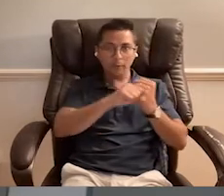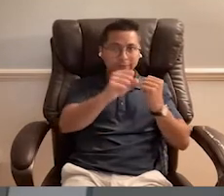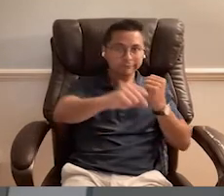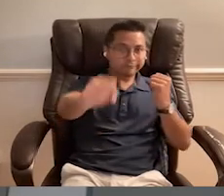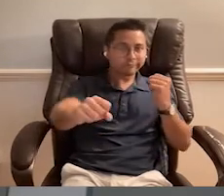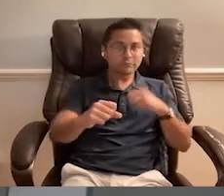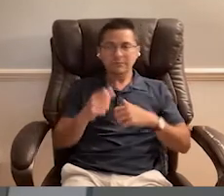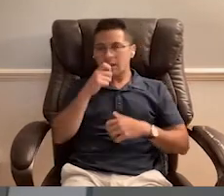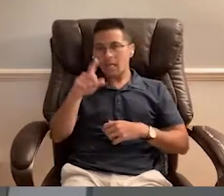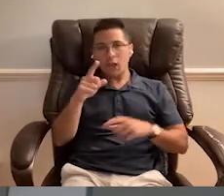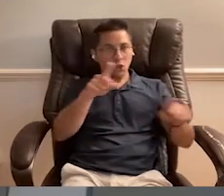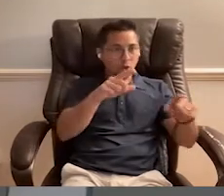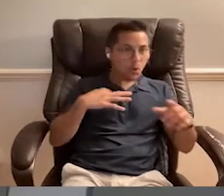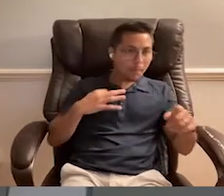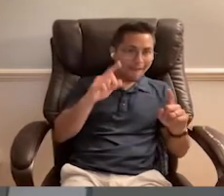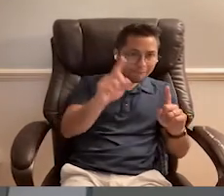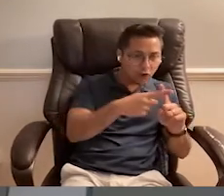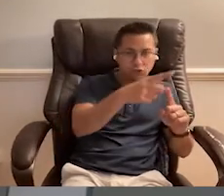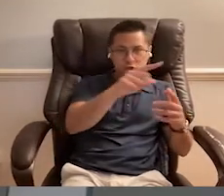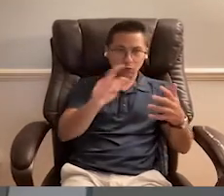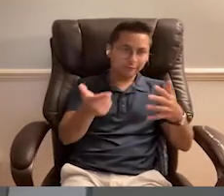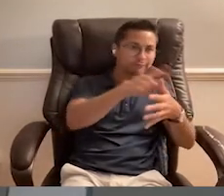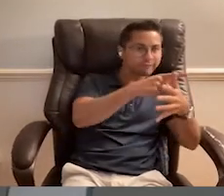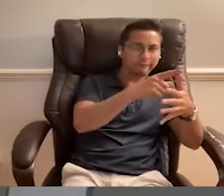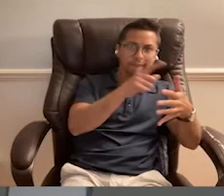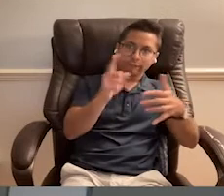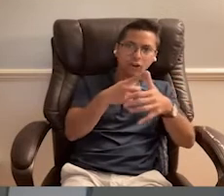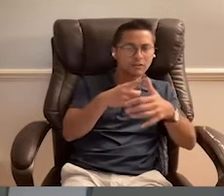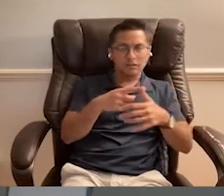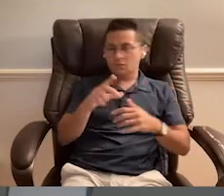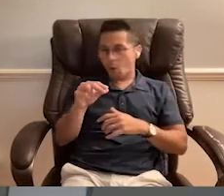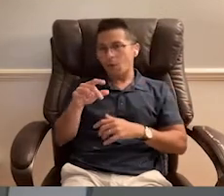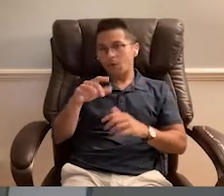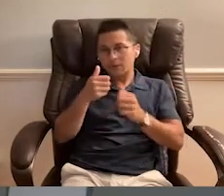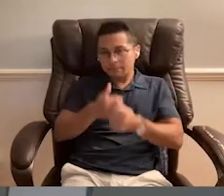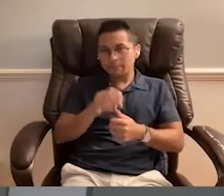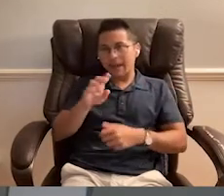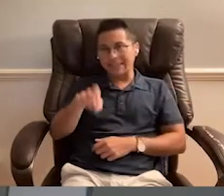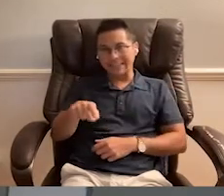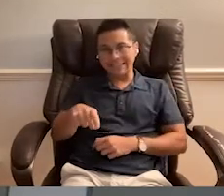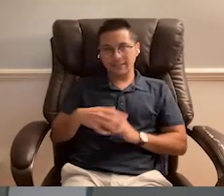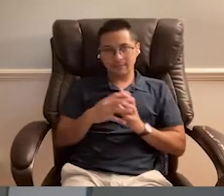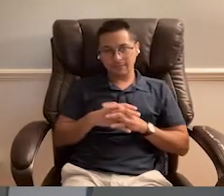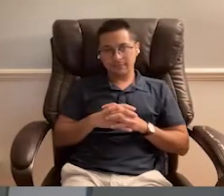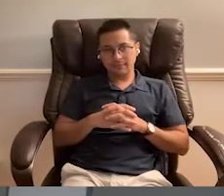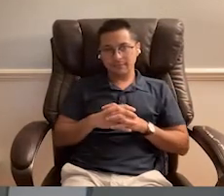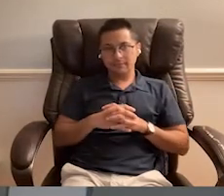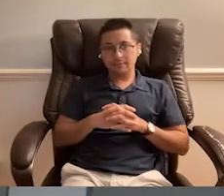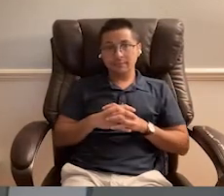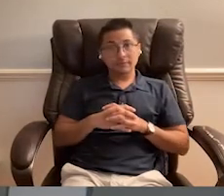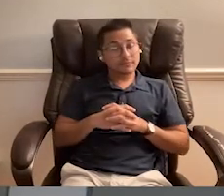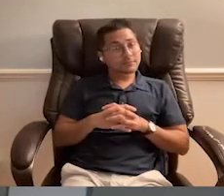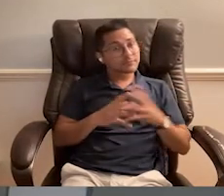For some people, it may be more. But it's not like you apply first, you go first. It's not done in that order. It's by need. Yes. So the